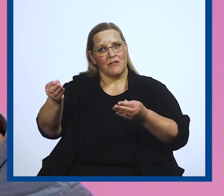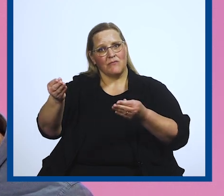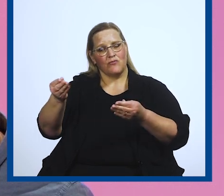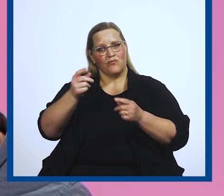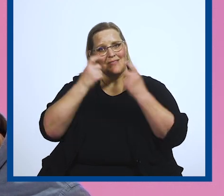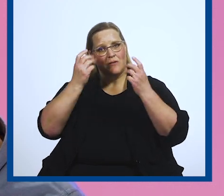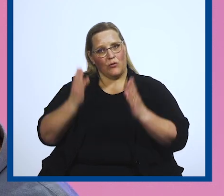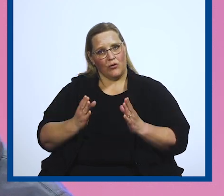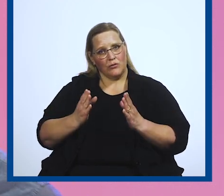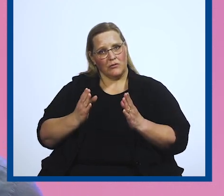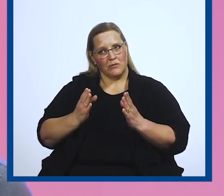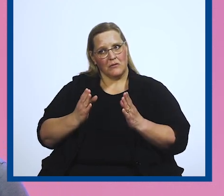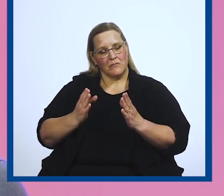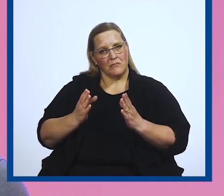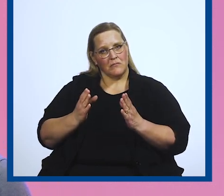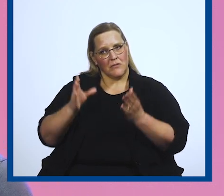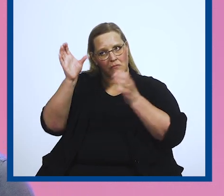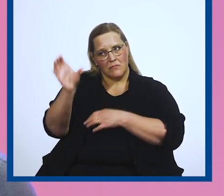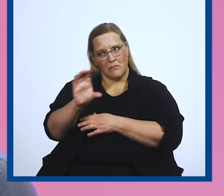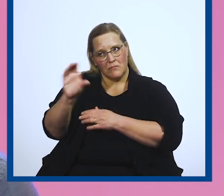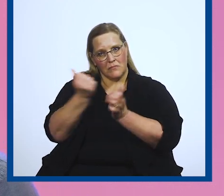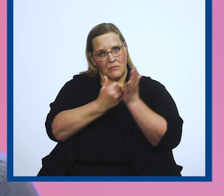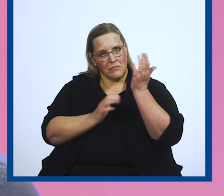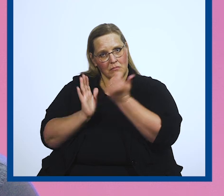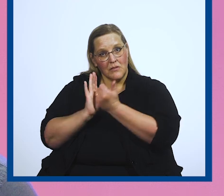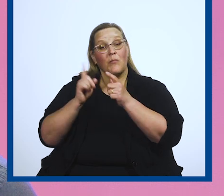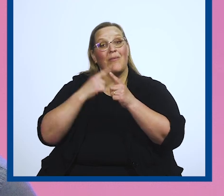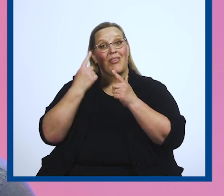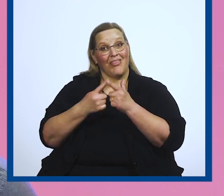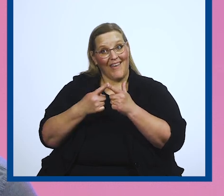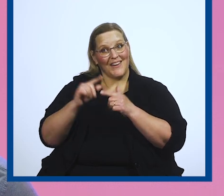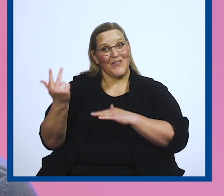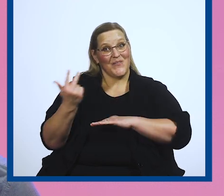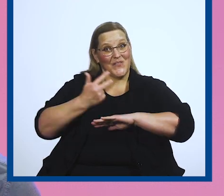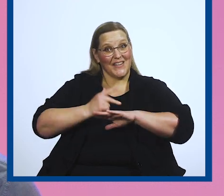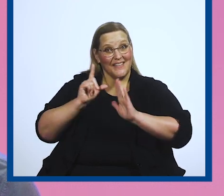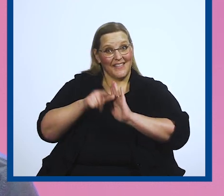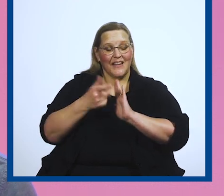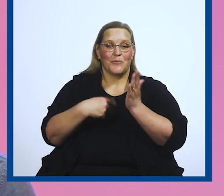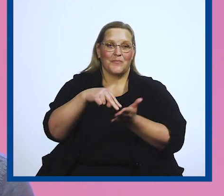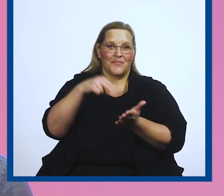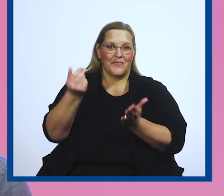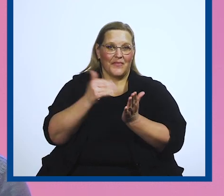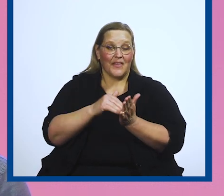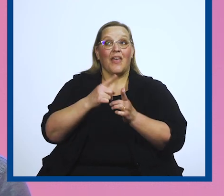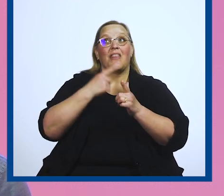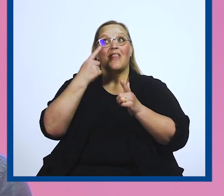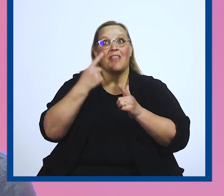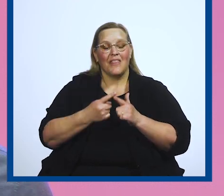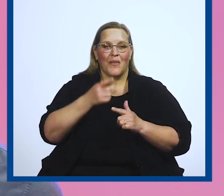crucified, and on the third day be raised again." Then they remembered his